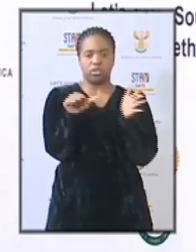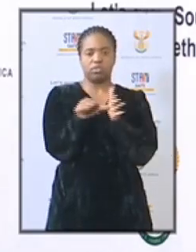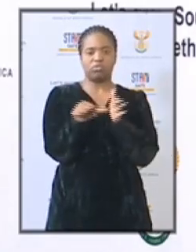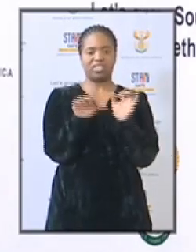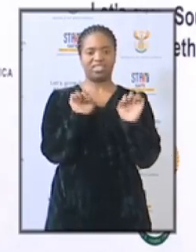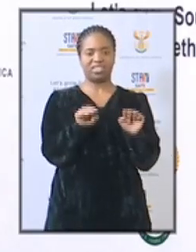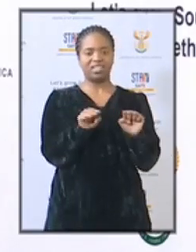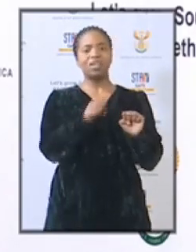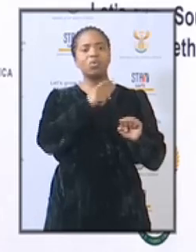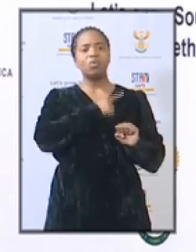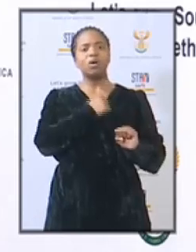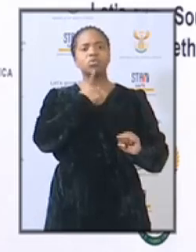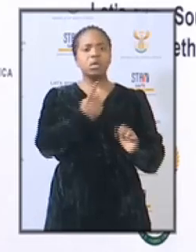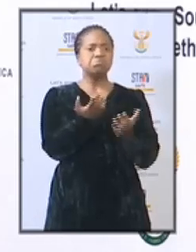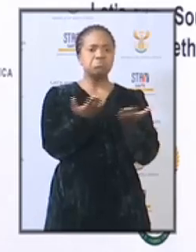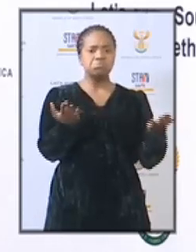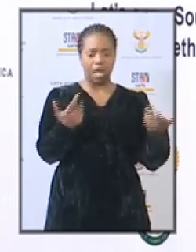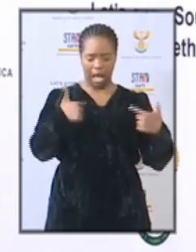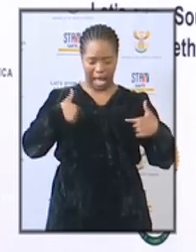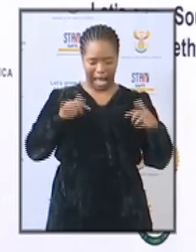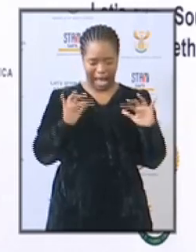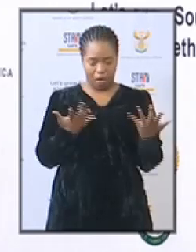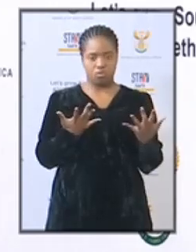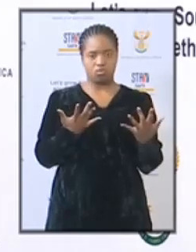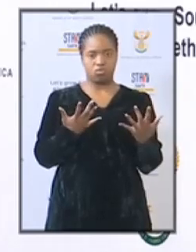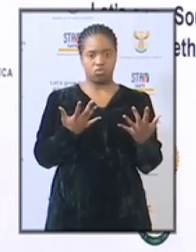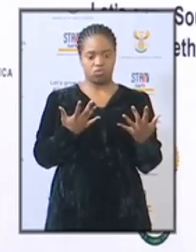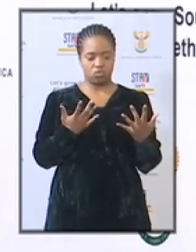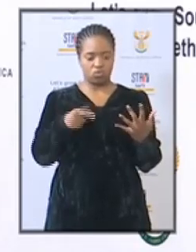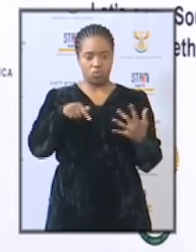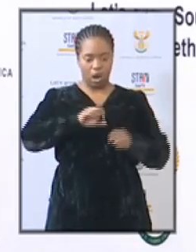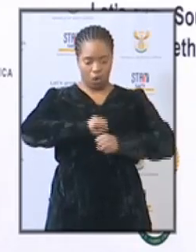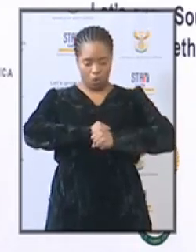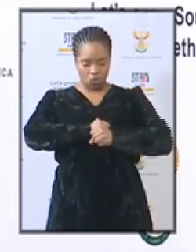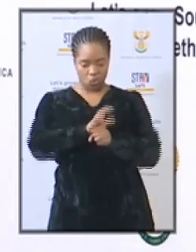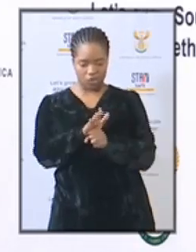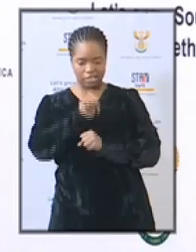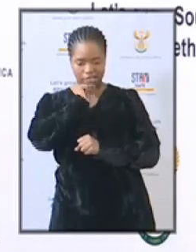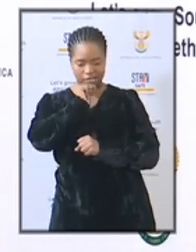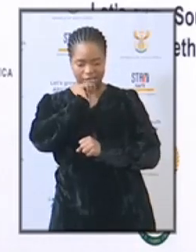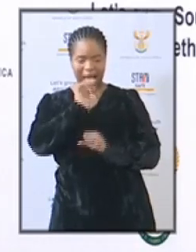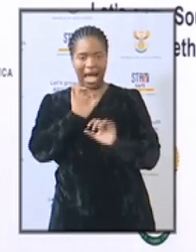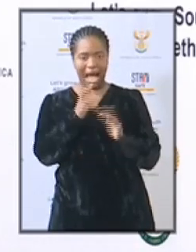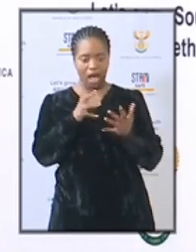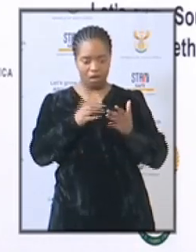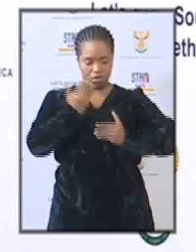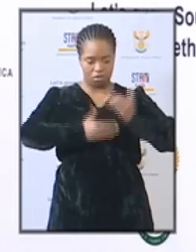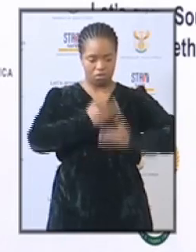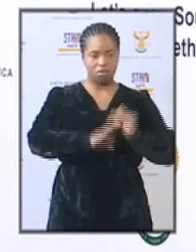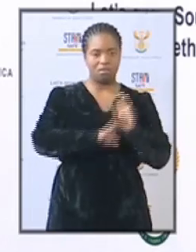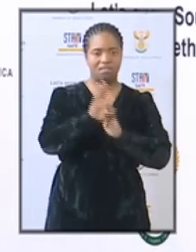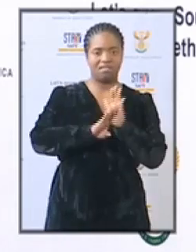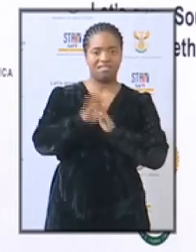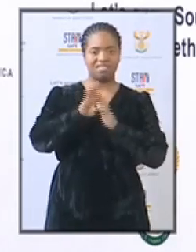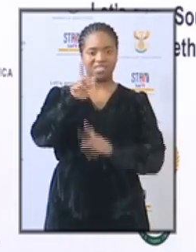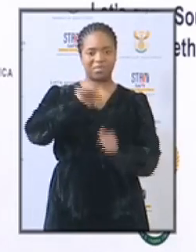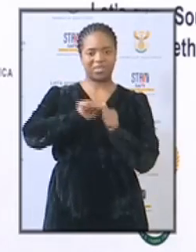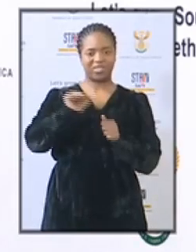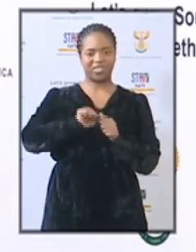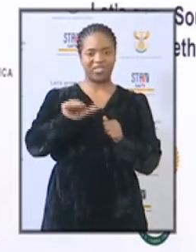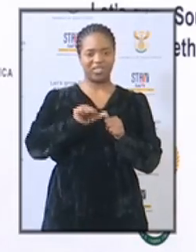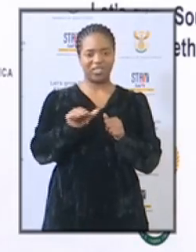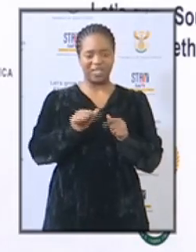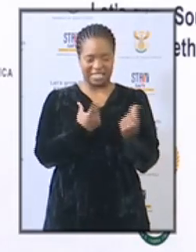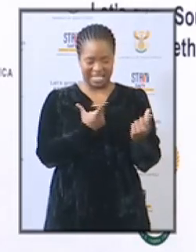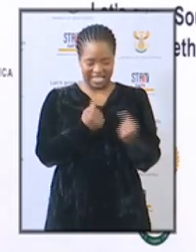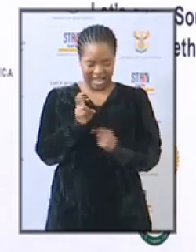is to be able to say, how do we come out of this pandemic and become better? How do we create an environment